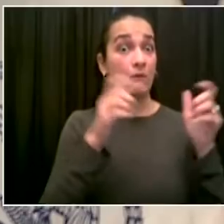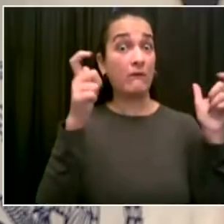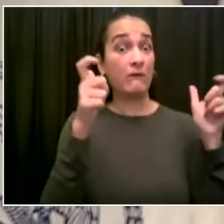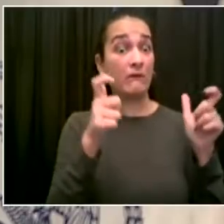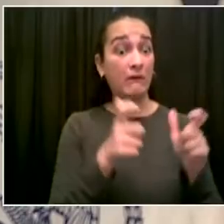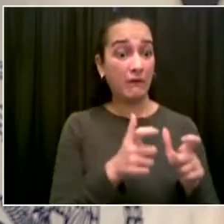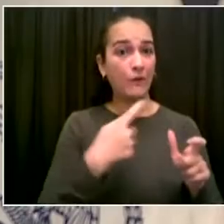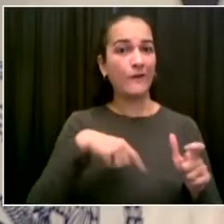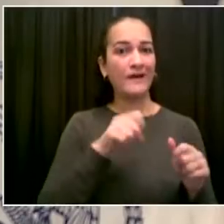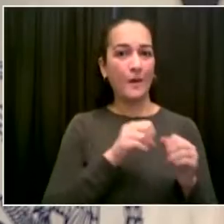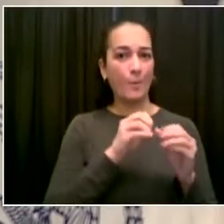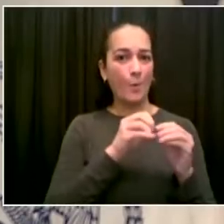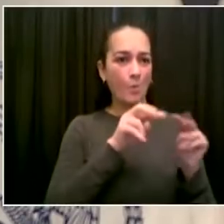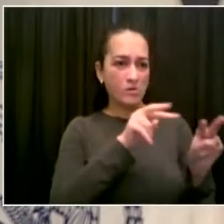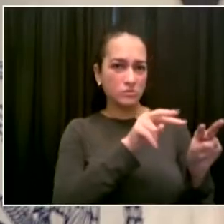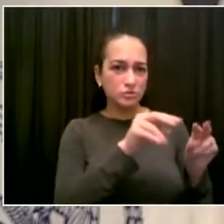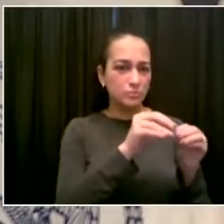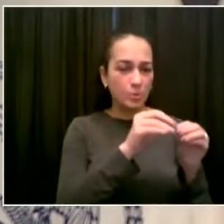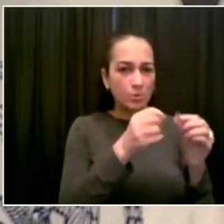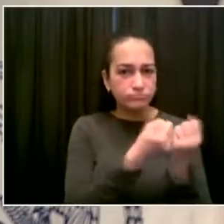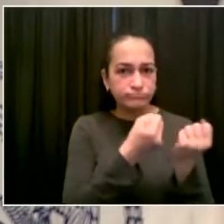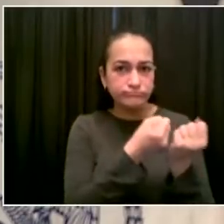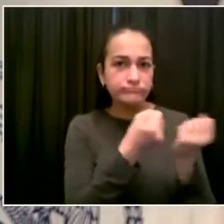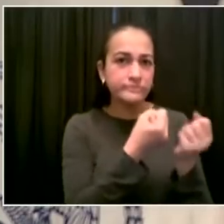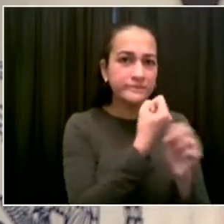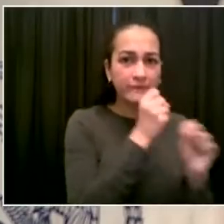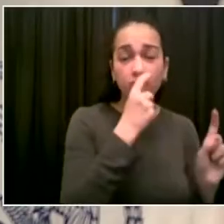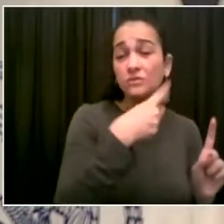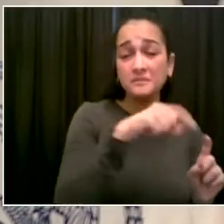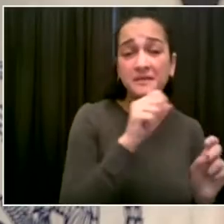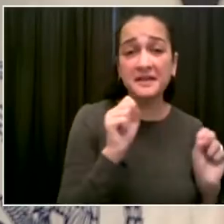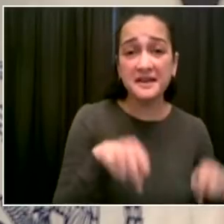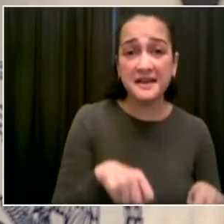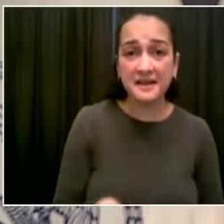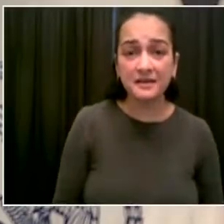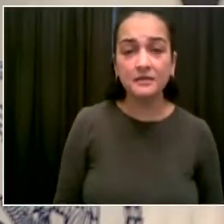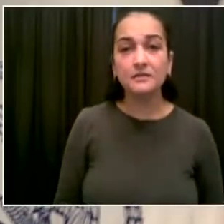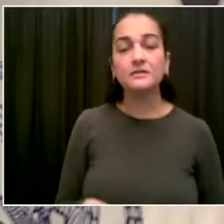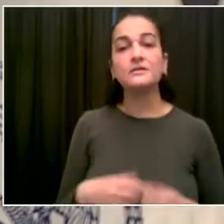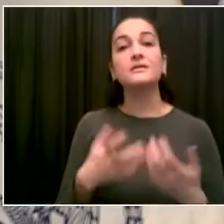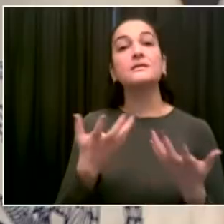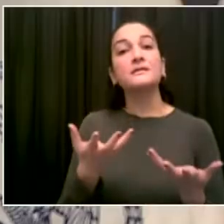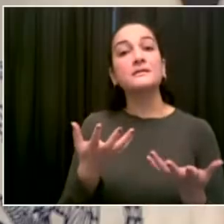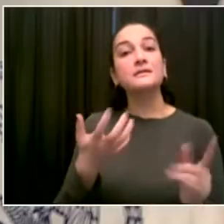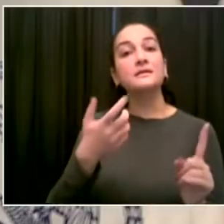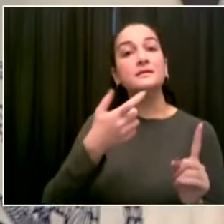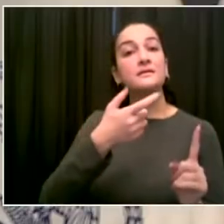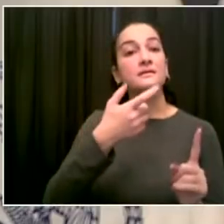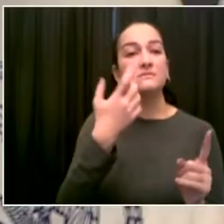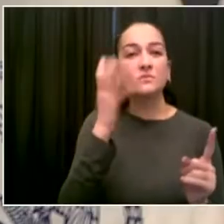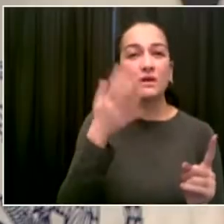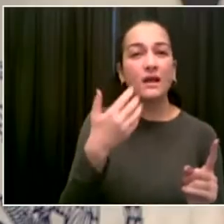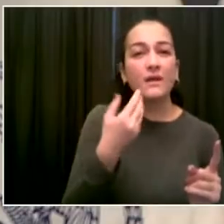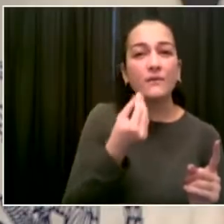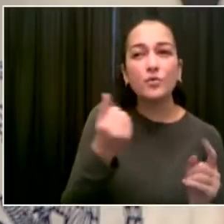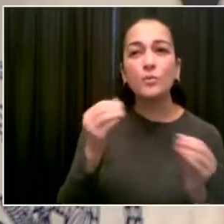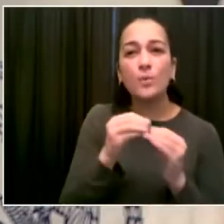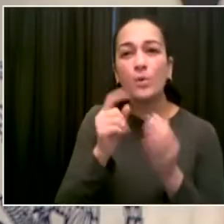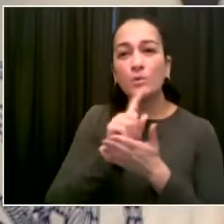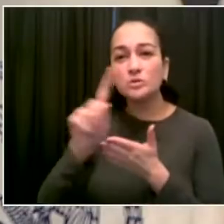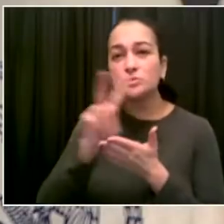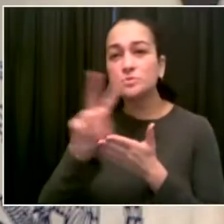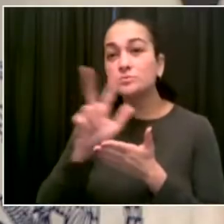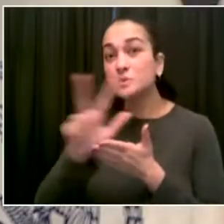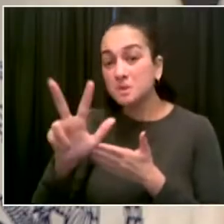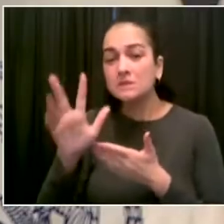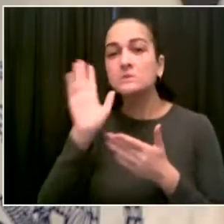once, but with that few weeks, we think it will make a big difference to get us where we need to go. Dr. Katz, you want to add? Yes,